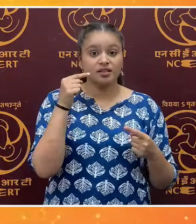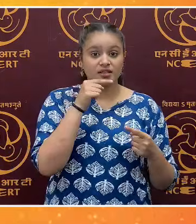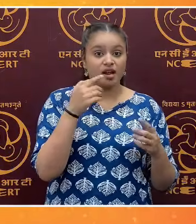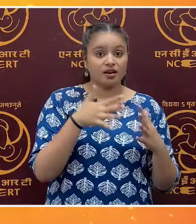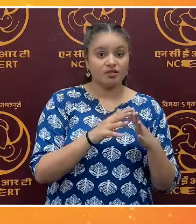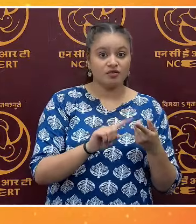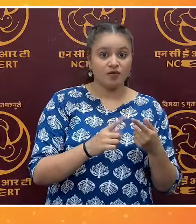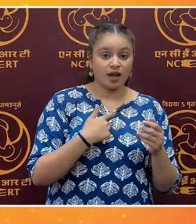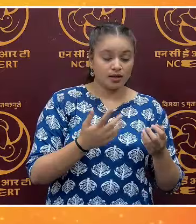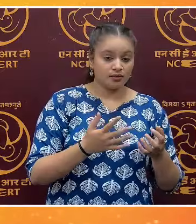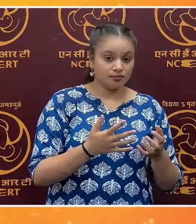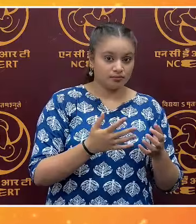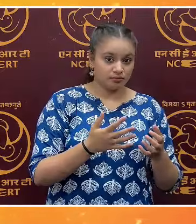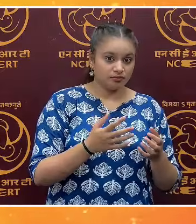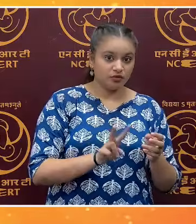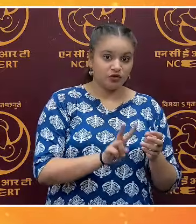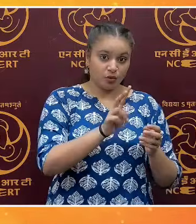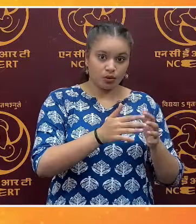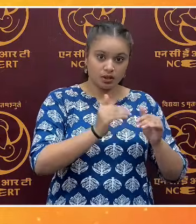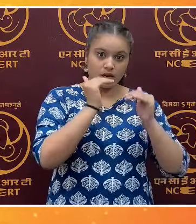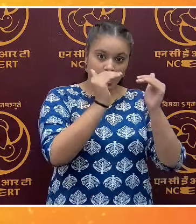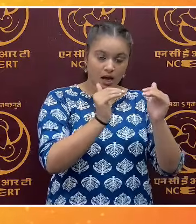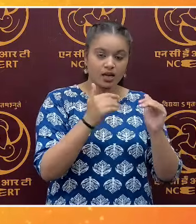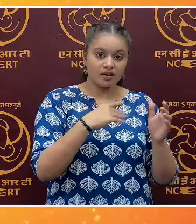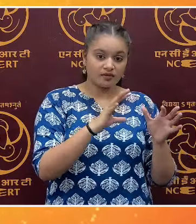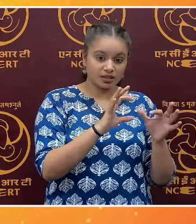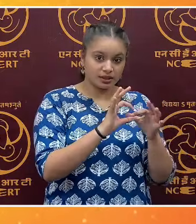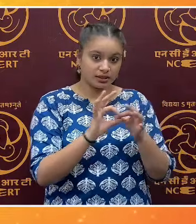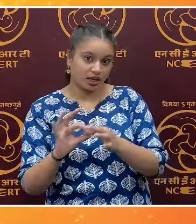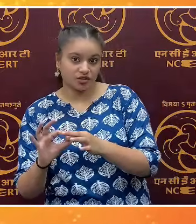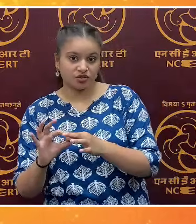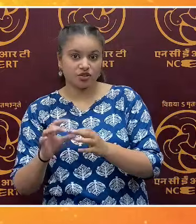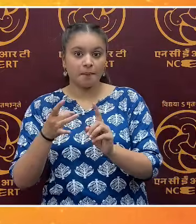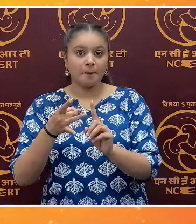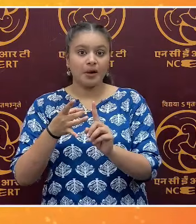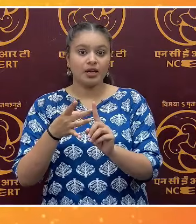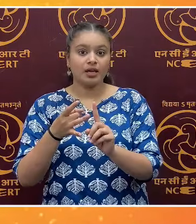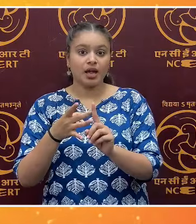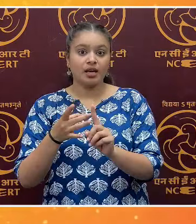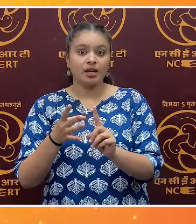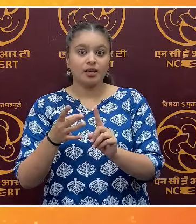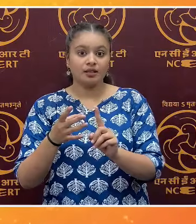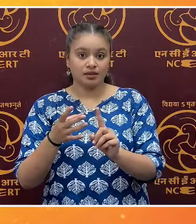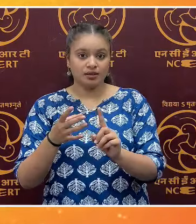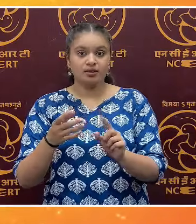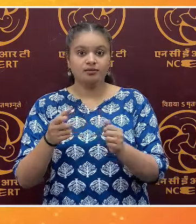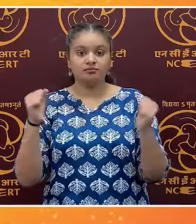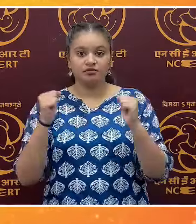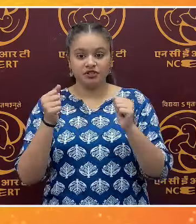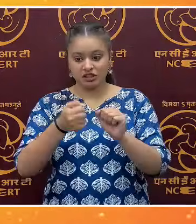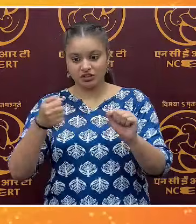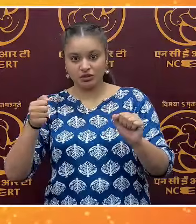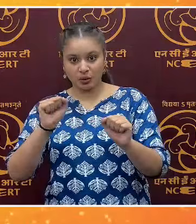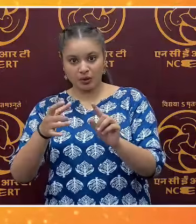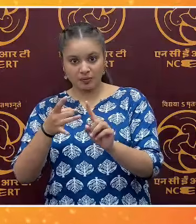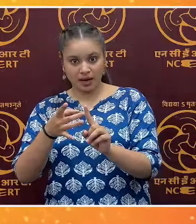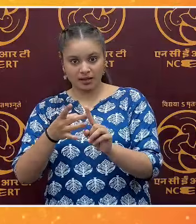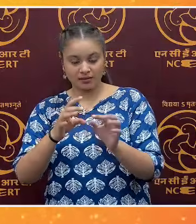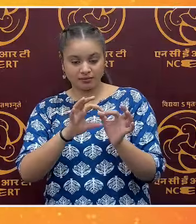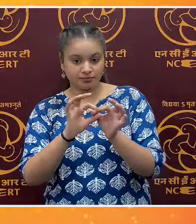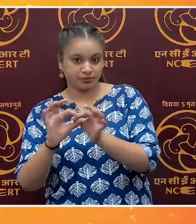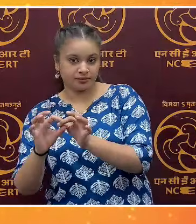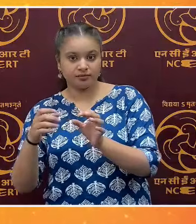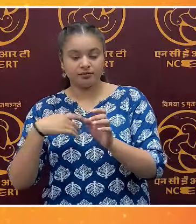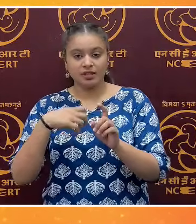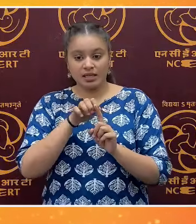high voltage, get touched with the metallic body of this surface. So in that case, the current, the current